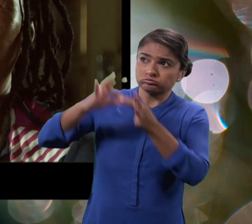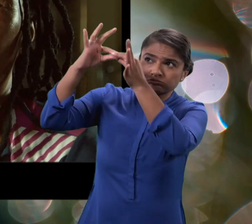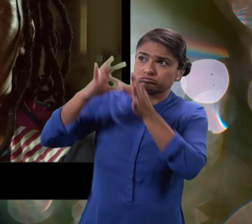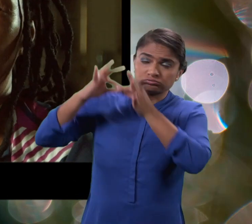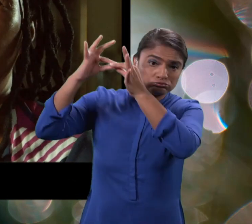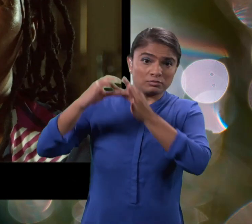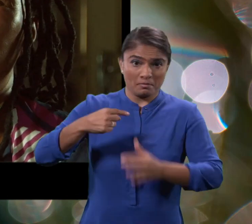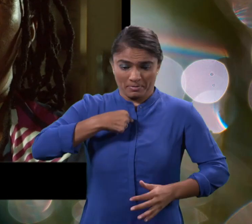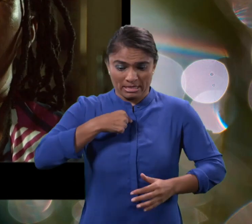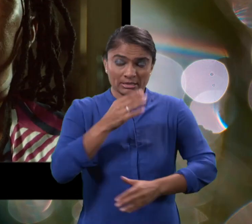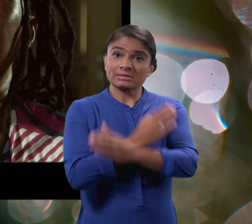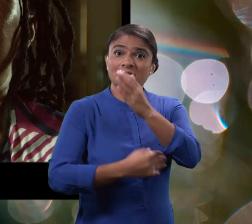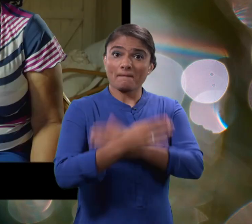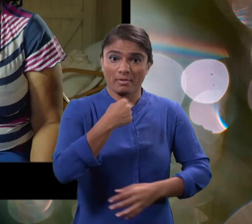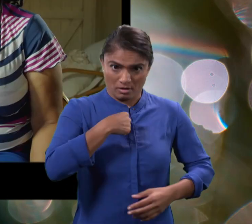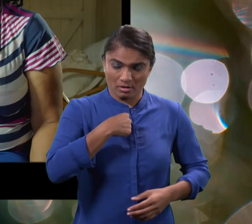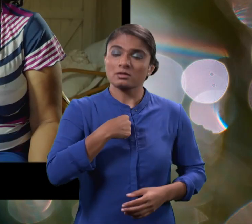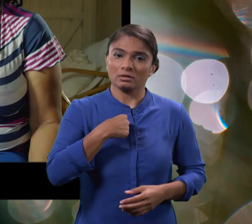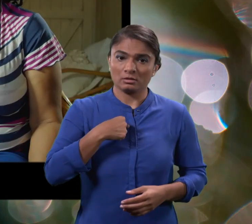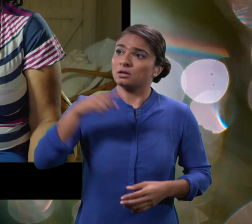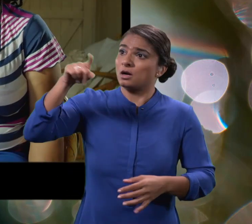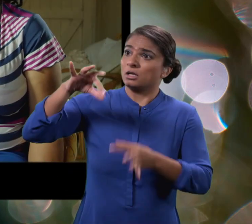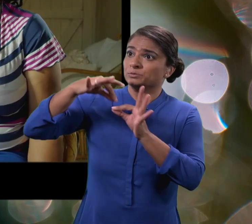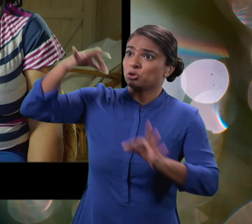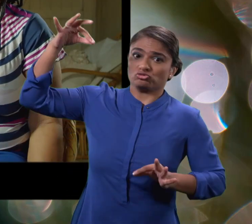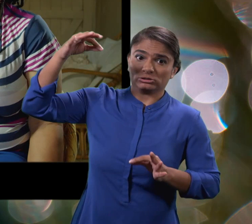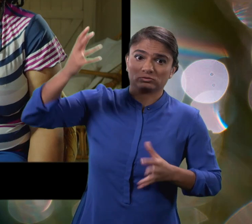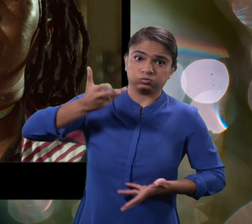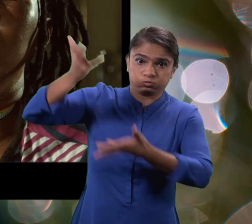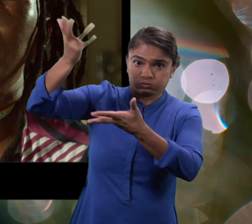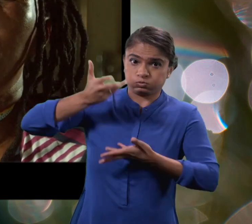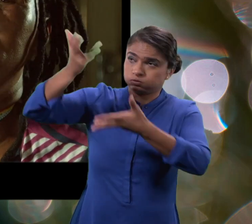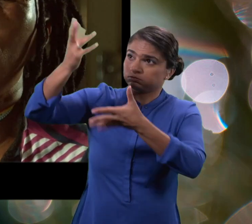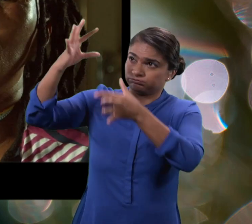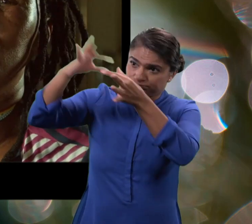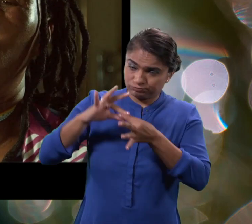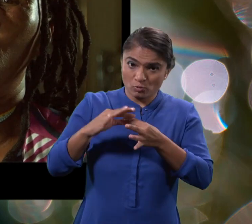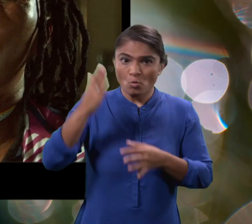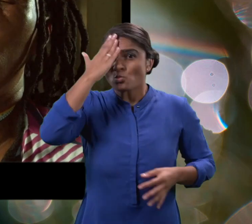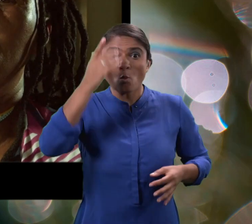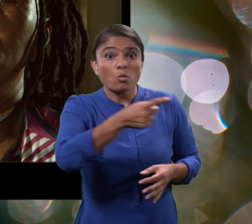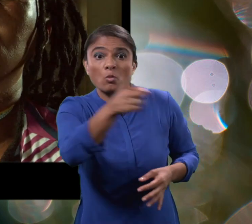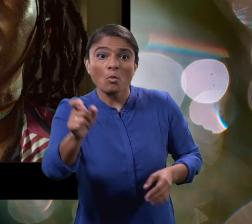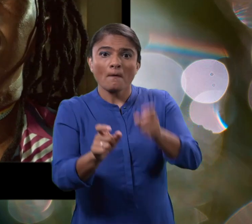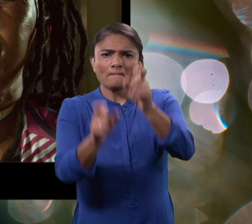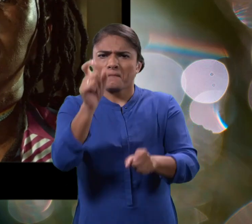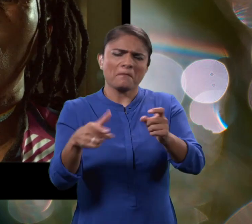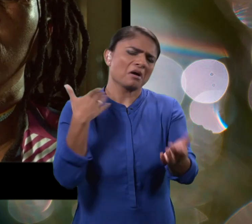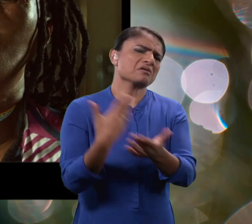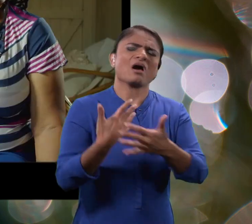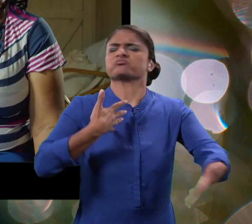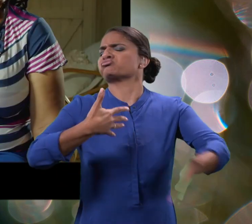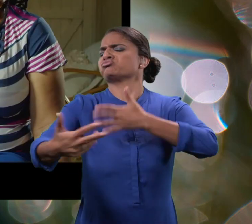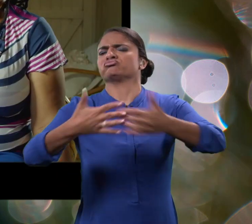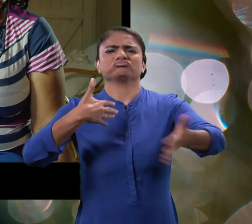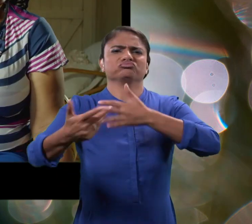uba umoya usahambisane nam ngoba ndikhubazekile. Ndicinga uba mna loo nto kum ibalulekile uba